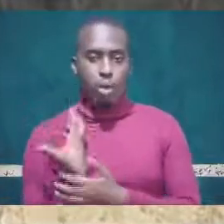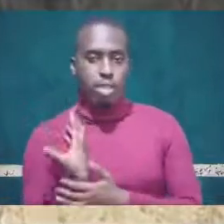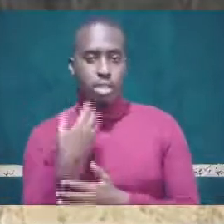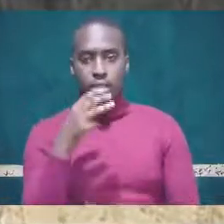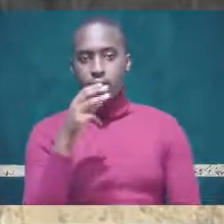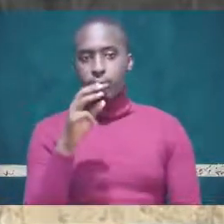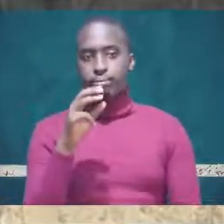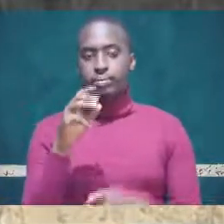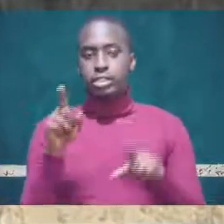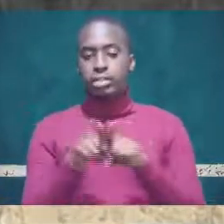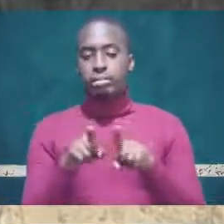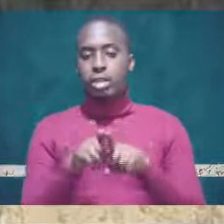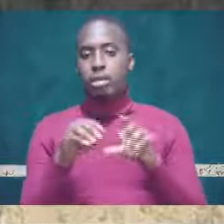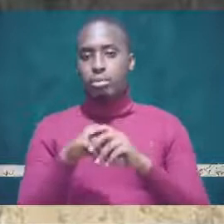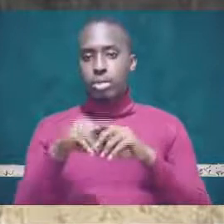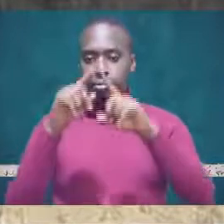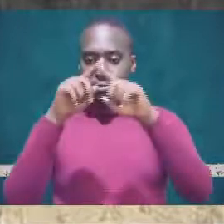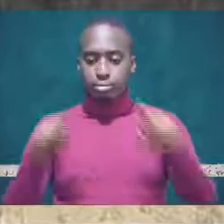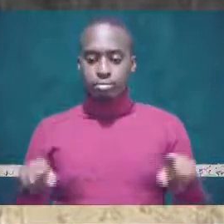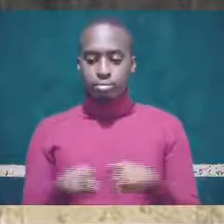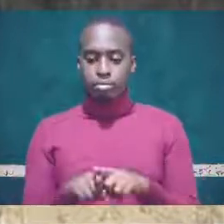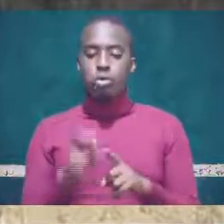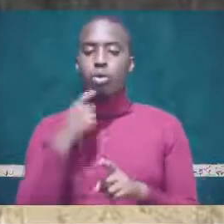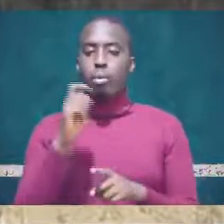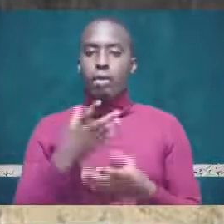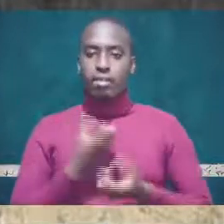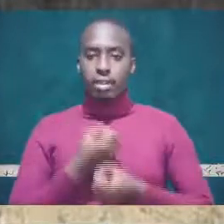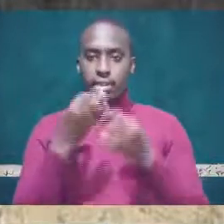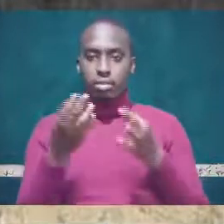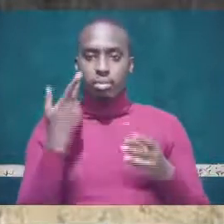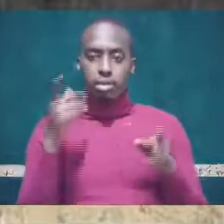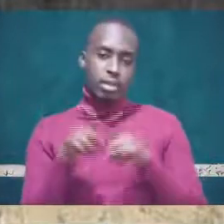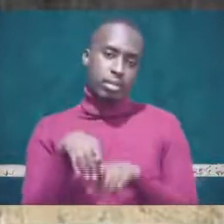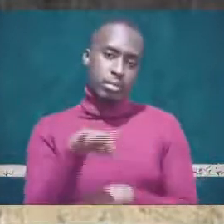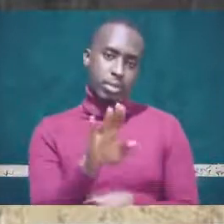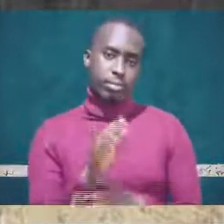again, in your magic triangle, it means you are going to have something like this.